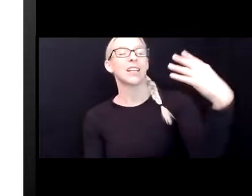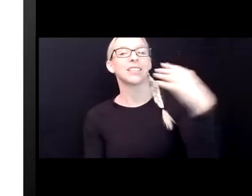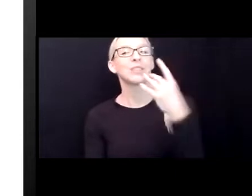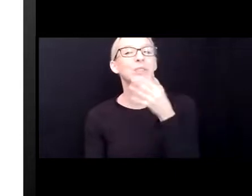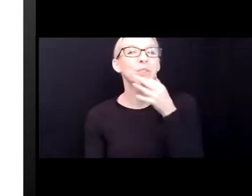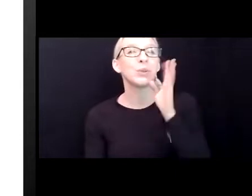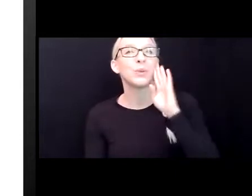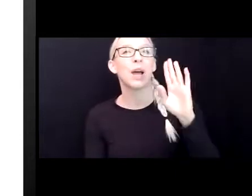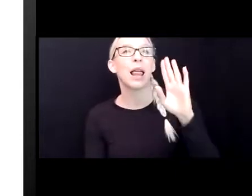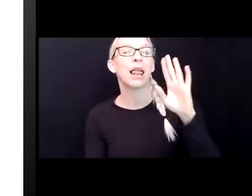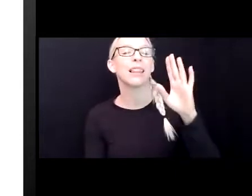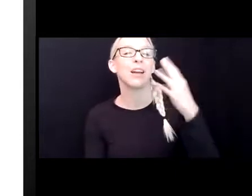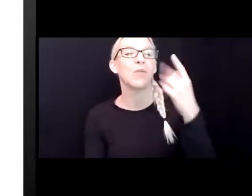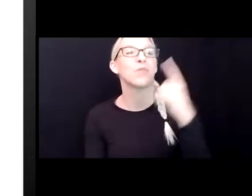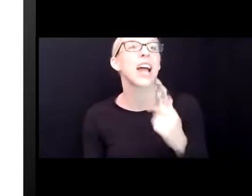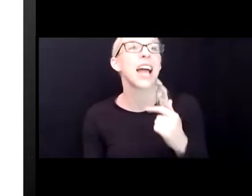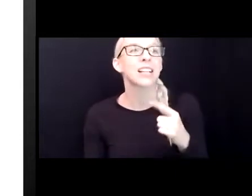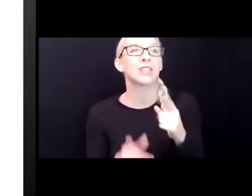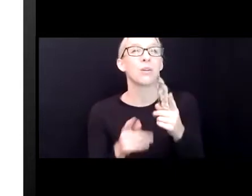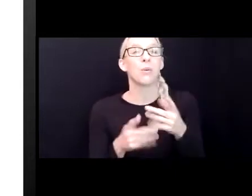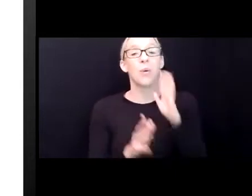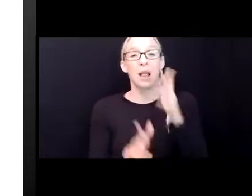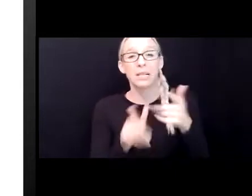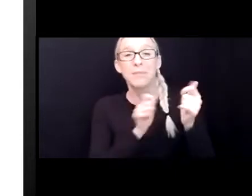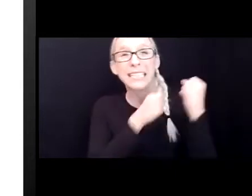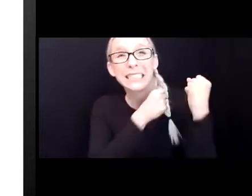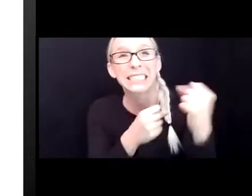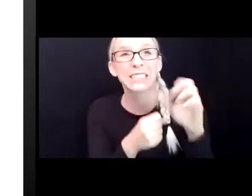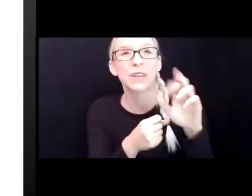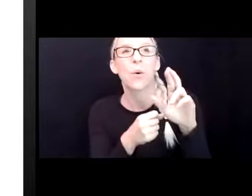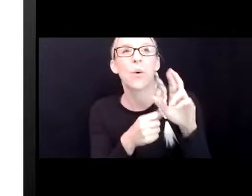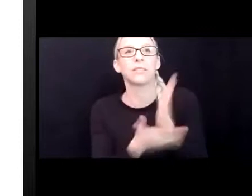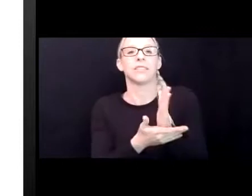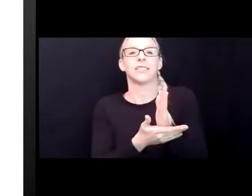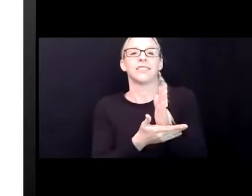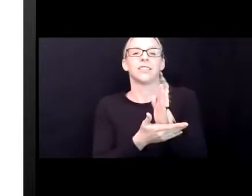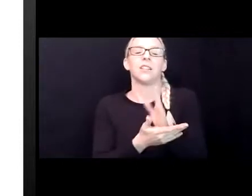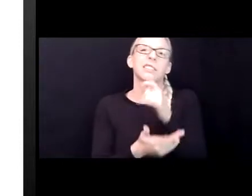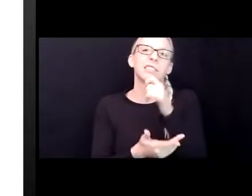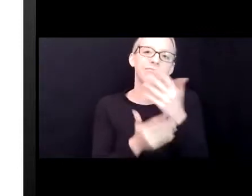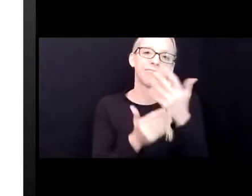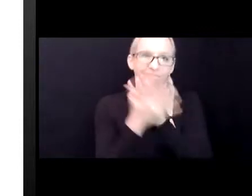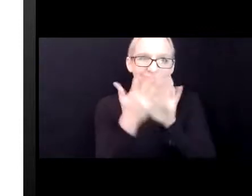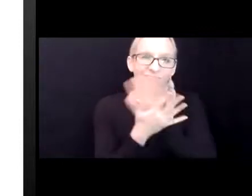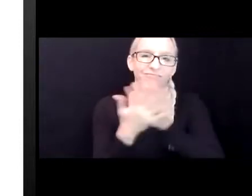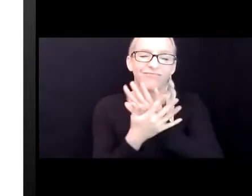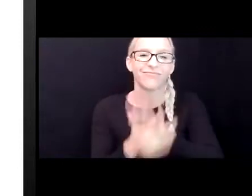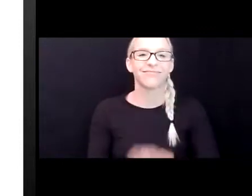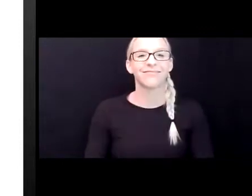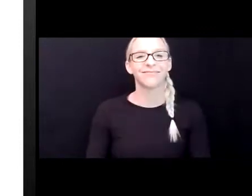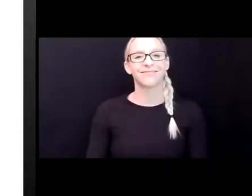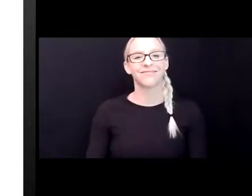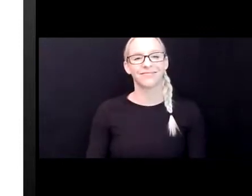speed on through or you're going to actually try to stop, because it's not really necessarily crystal clear. So just kind of going through